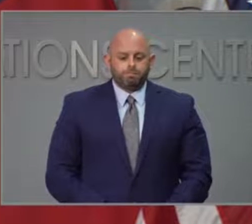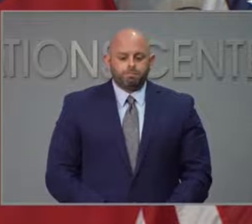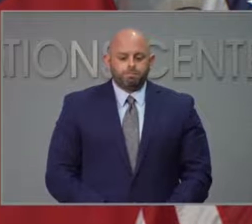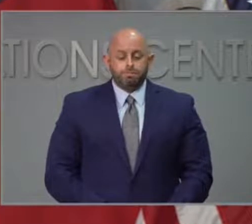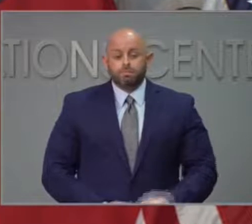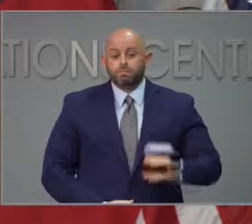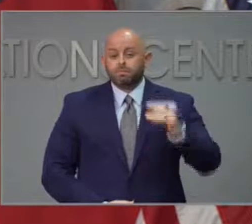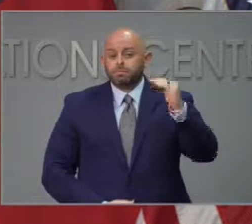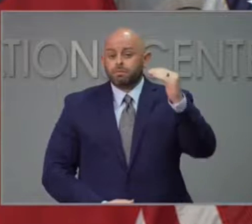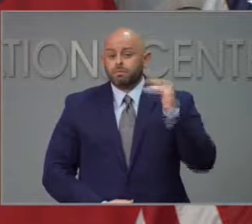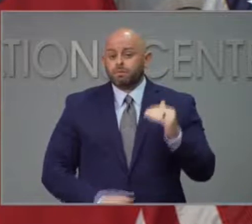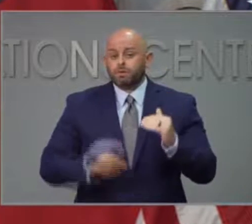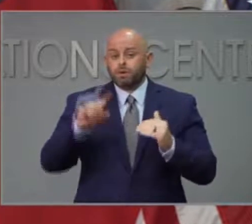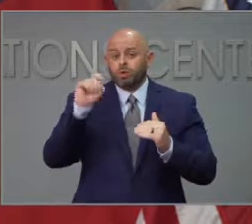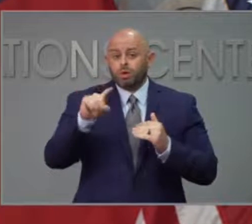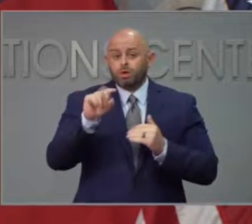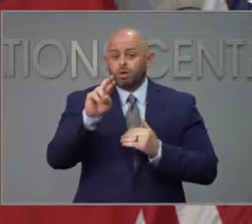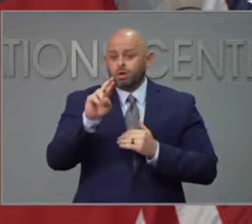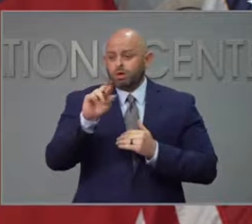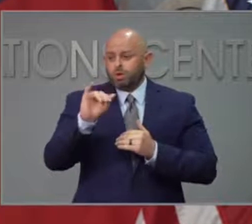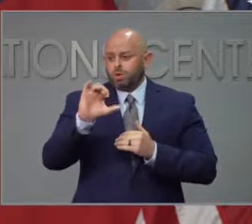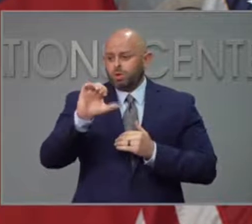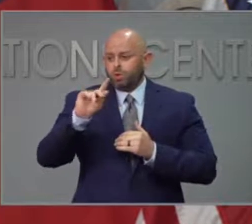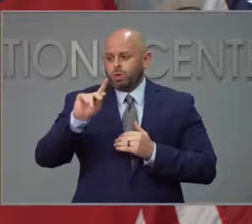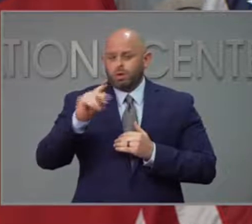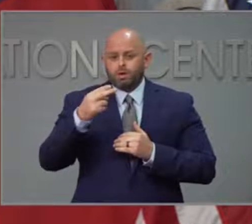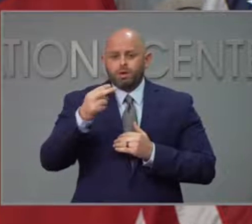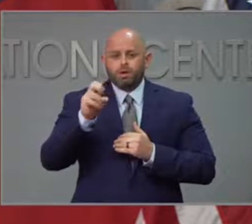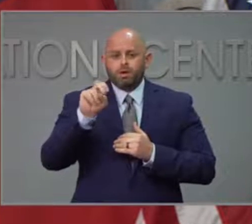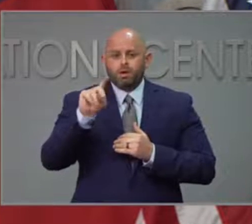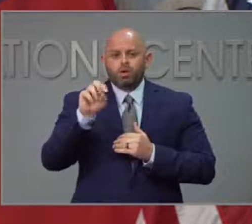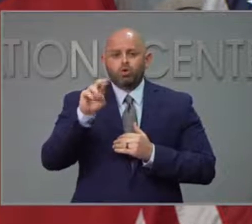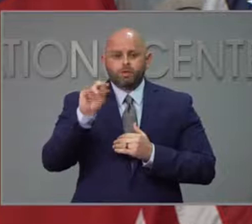Next question is from Rick Henderson with the Carolina Journal.